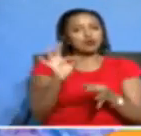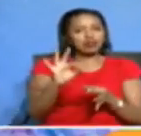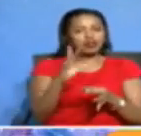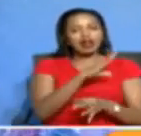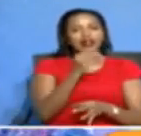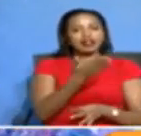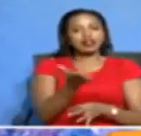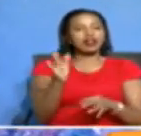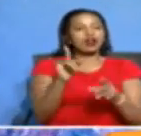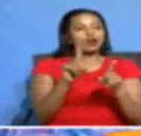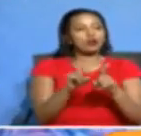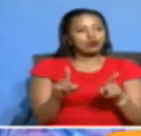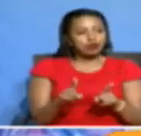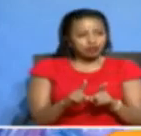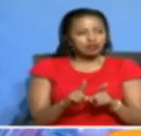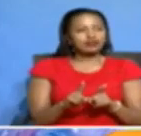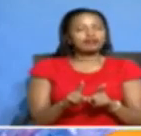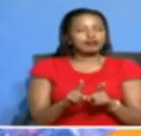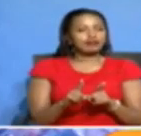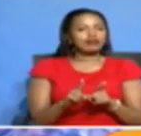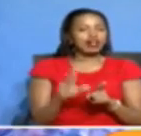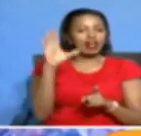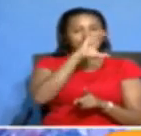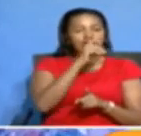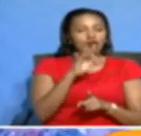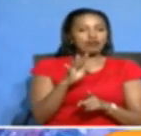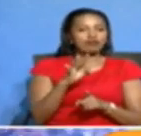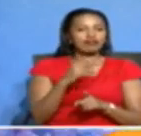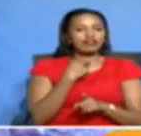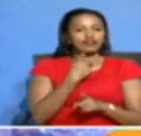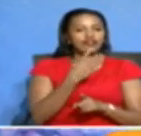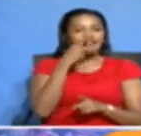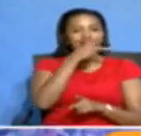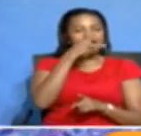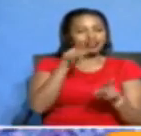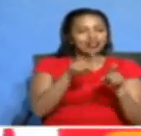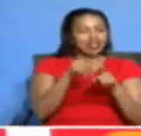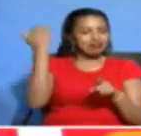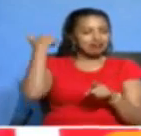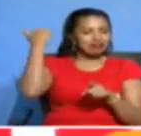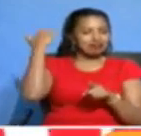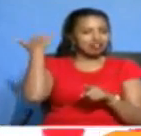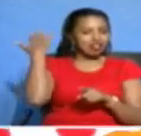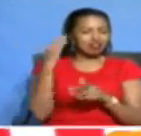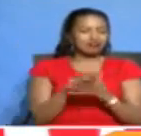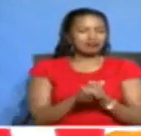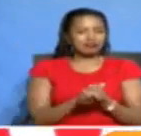was clear evidence of lack of match fitness on the part of our boys.